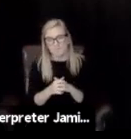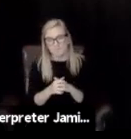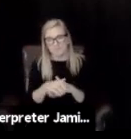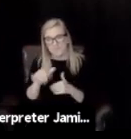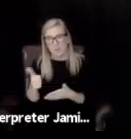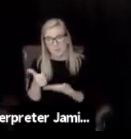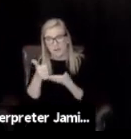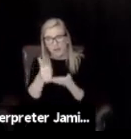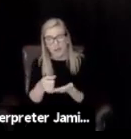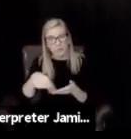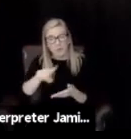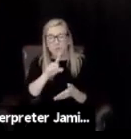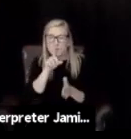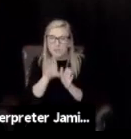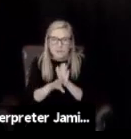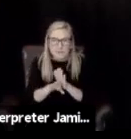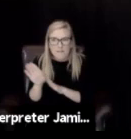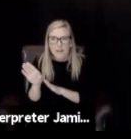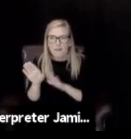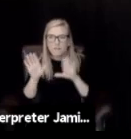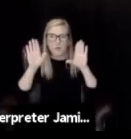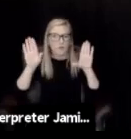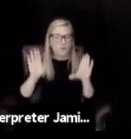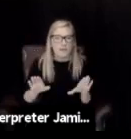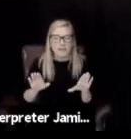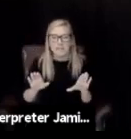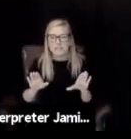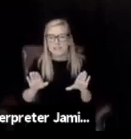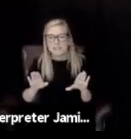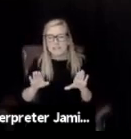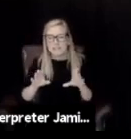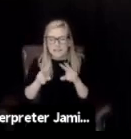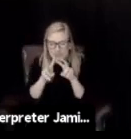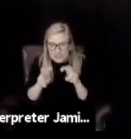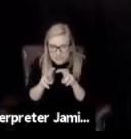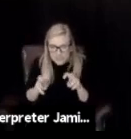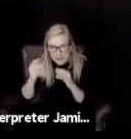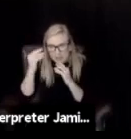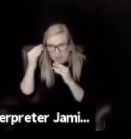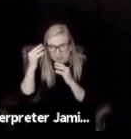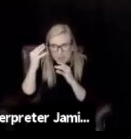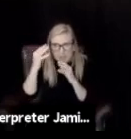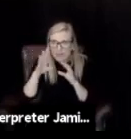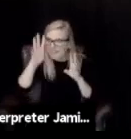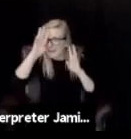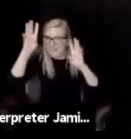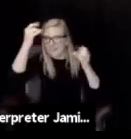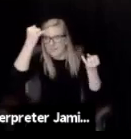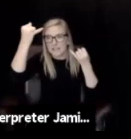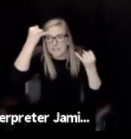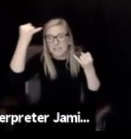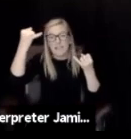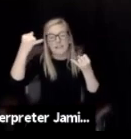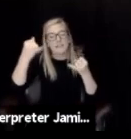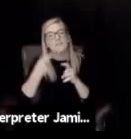to really develop great critical thinking and innovative ideas on how